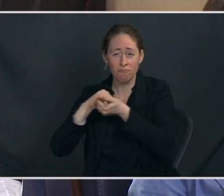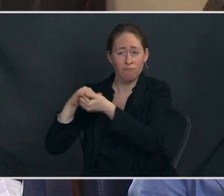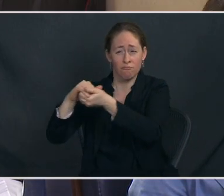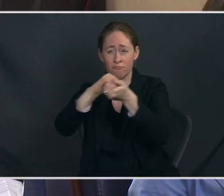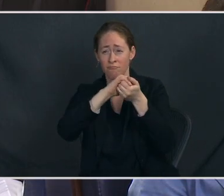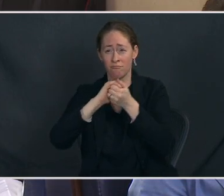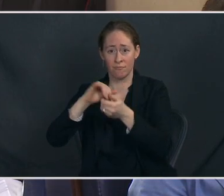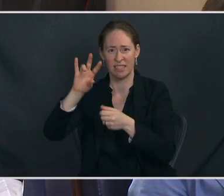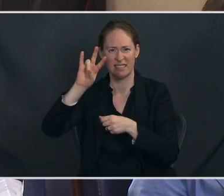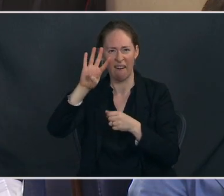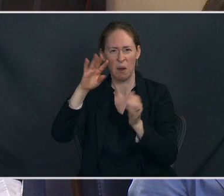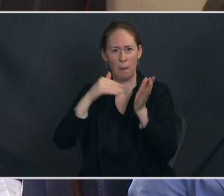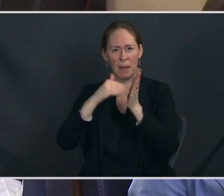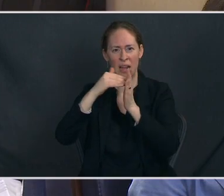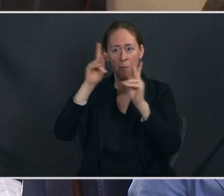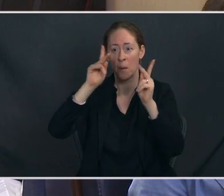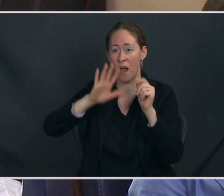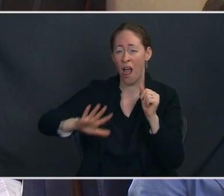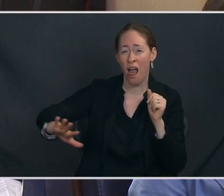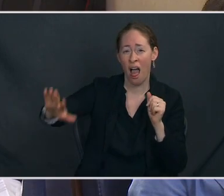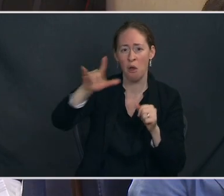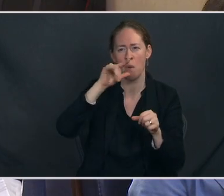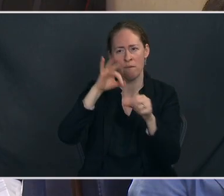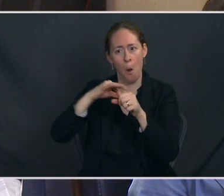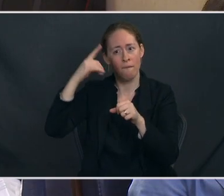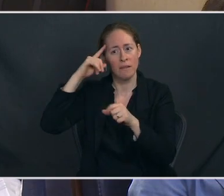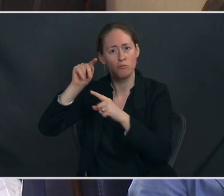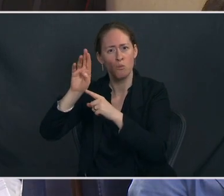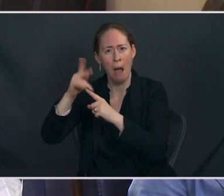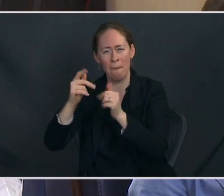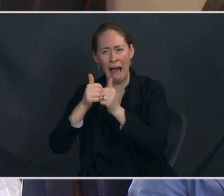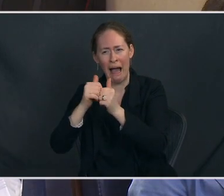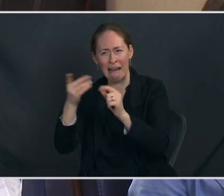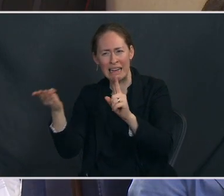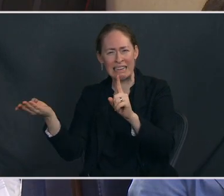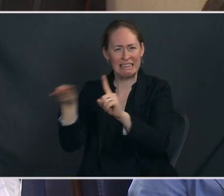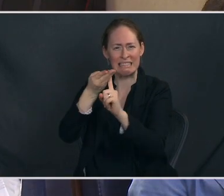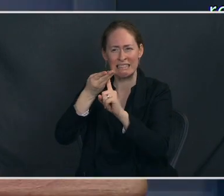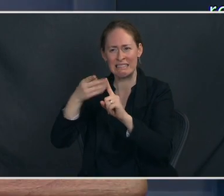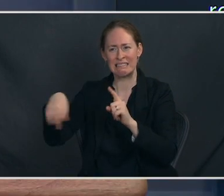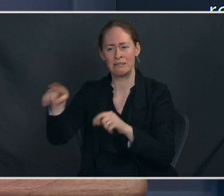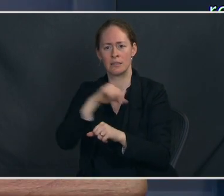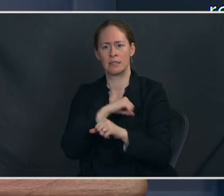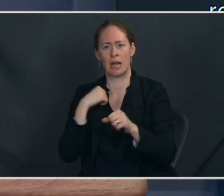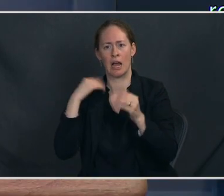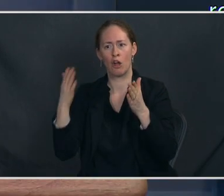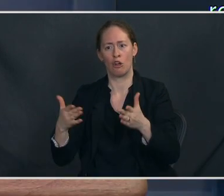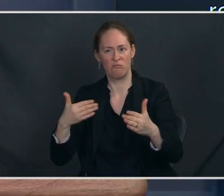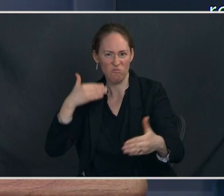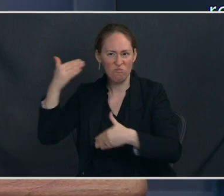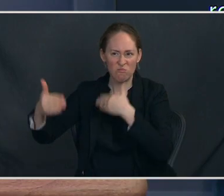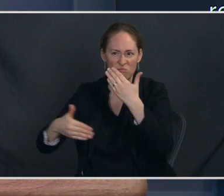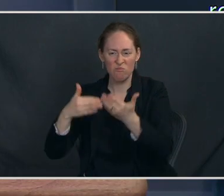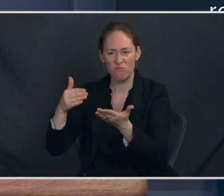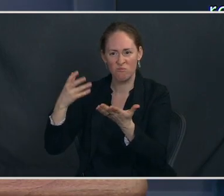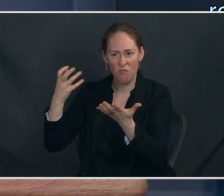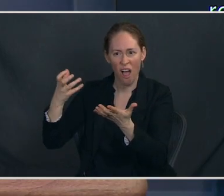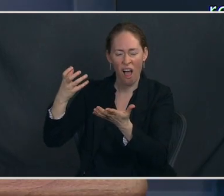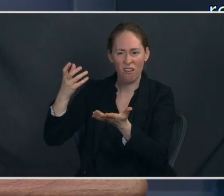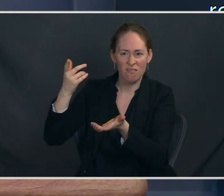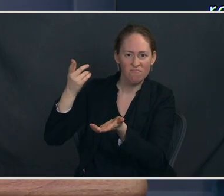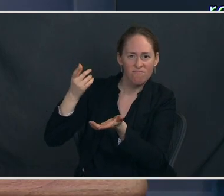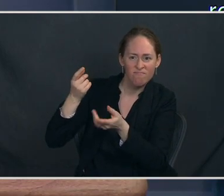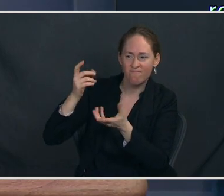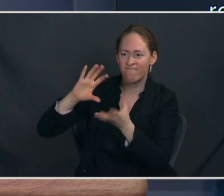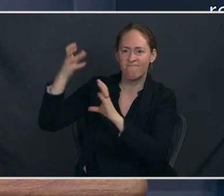allies in the Senate to hold an impeachment trial after his predecessor has already left office? Well, the president's belief is that he was